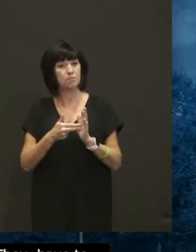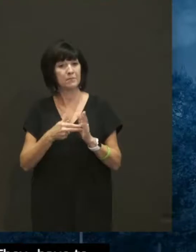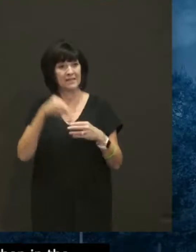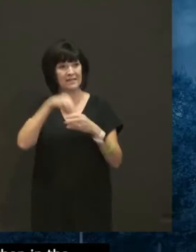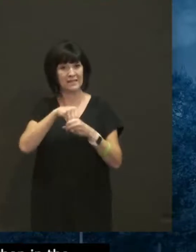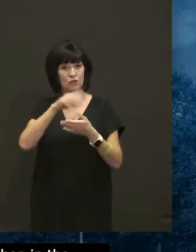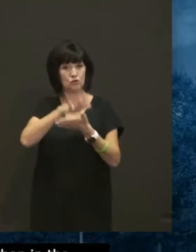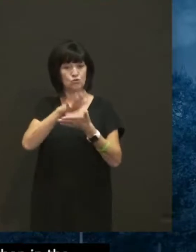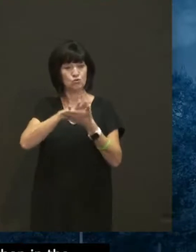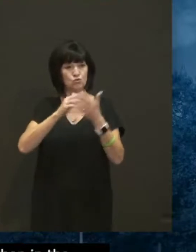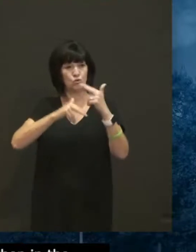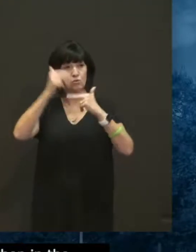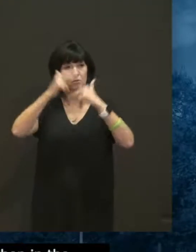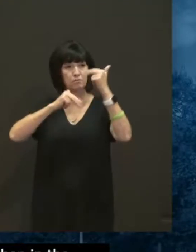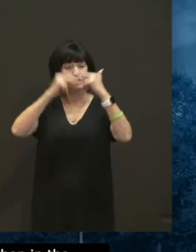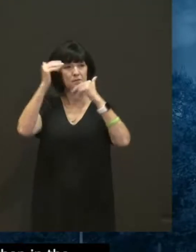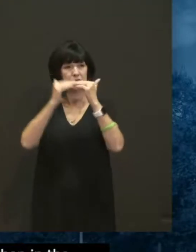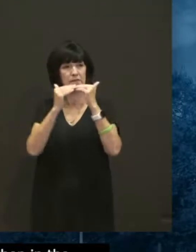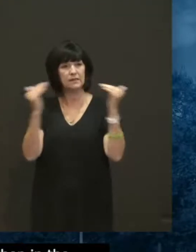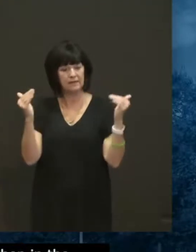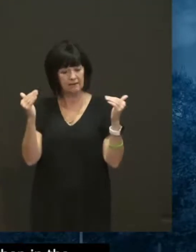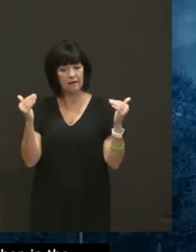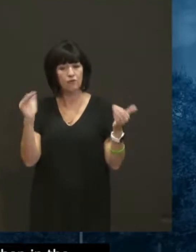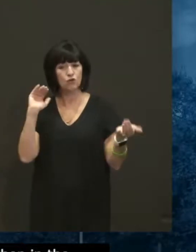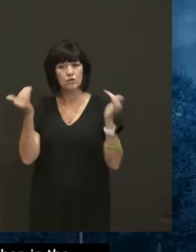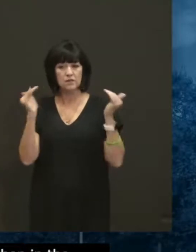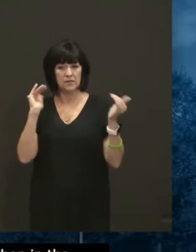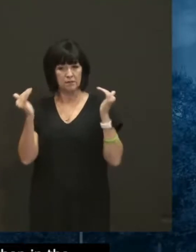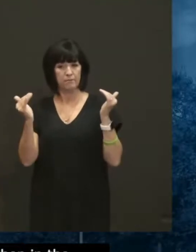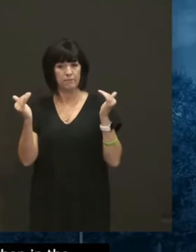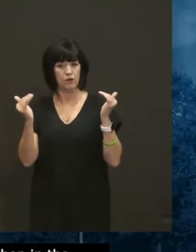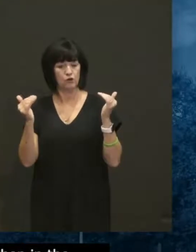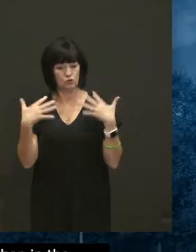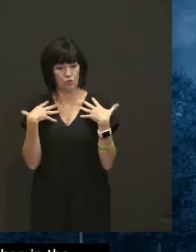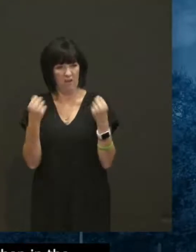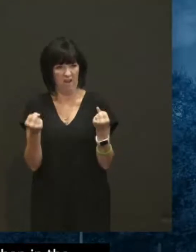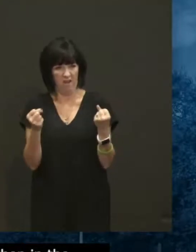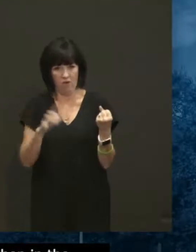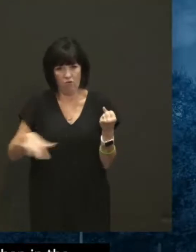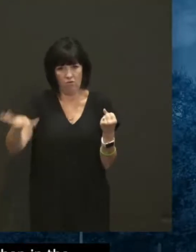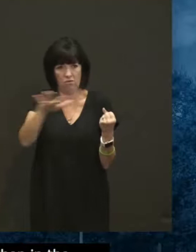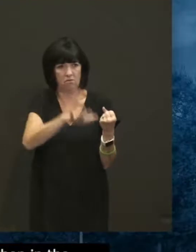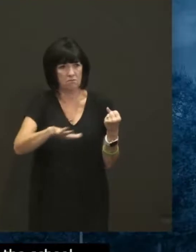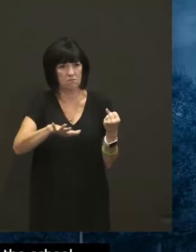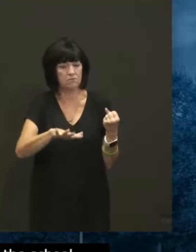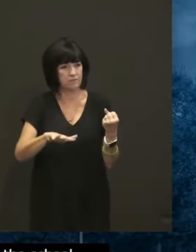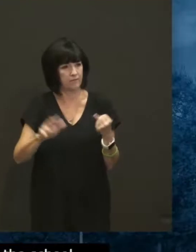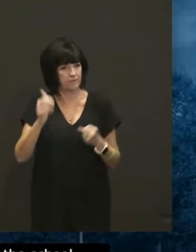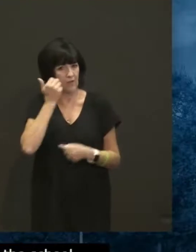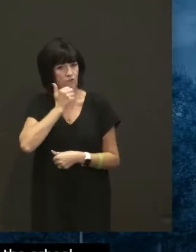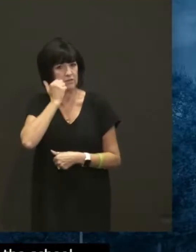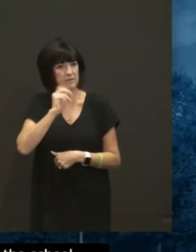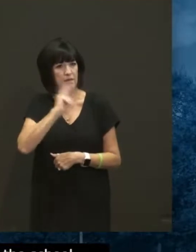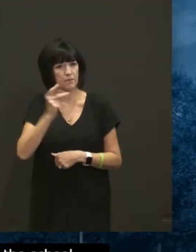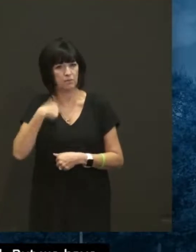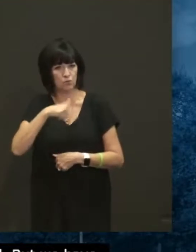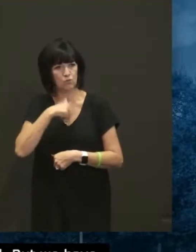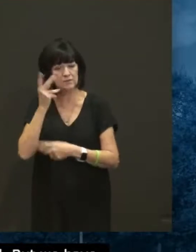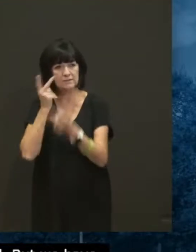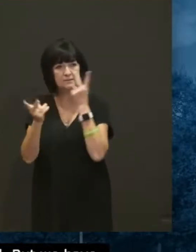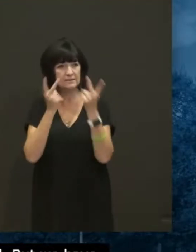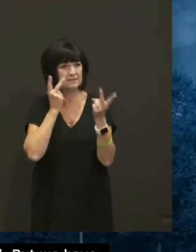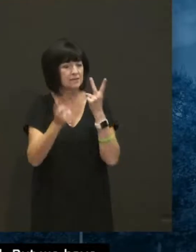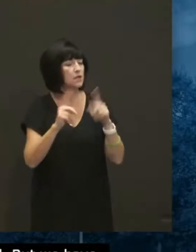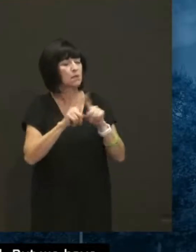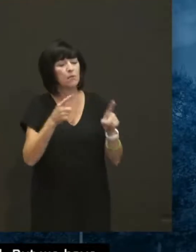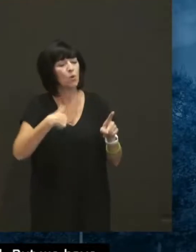building level or with respect to the health on the ground. But we've also said that we want to look at all the